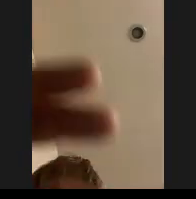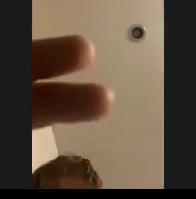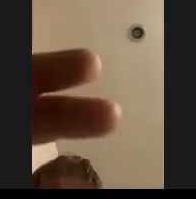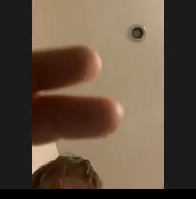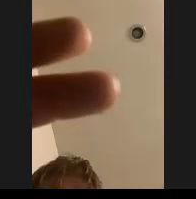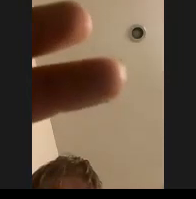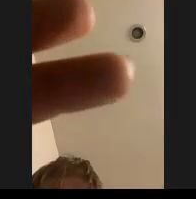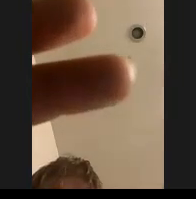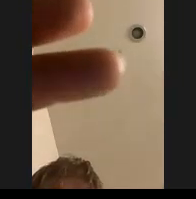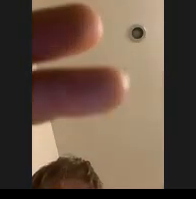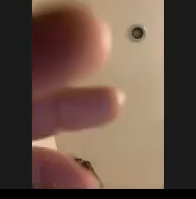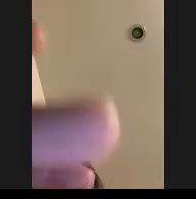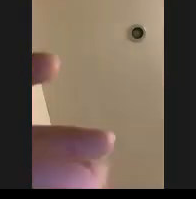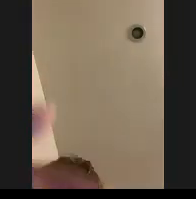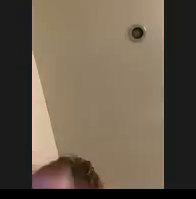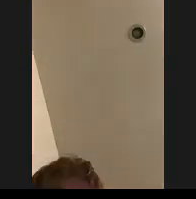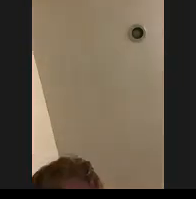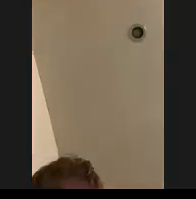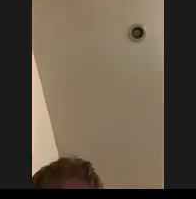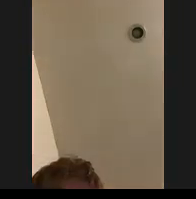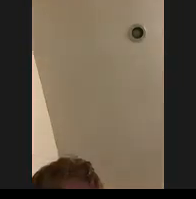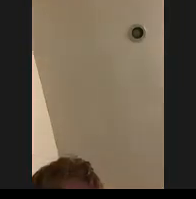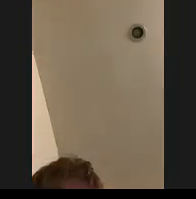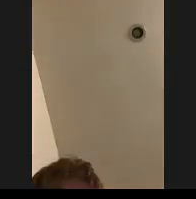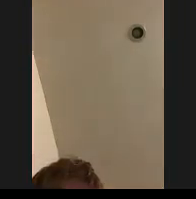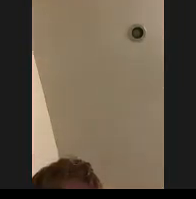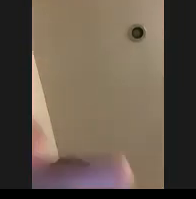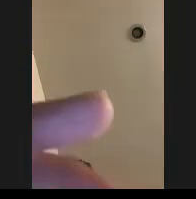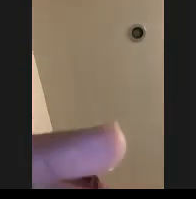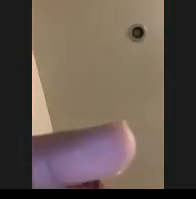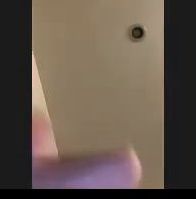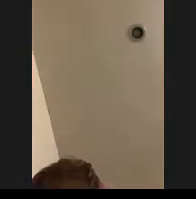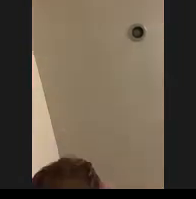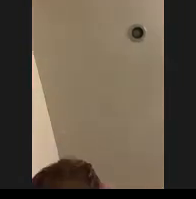how memorization is how you excel, and kind of like what